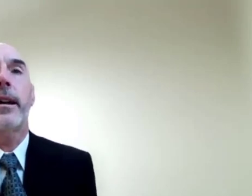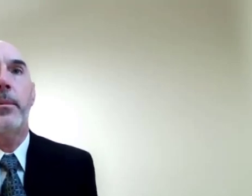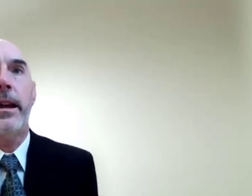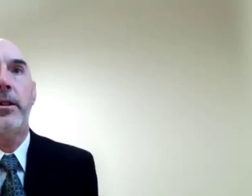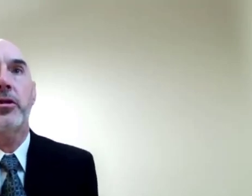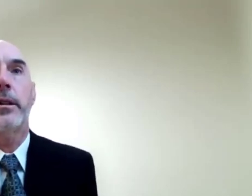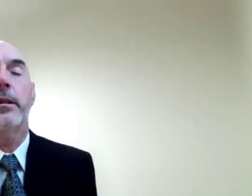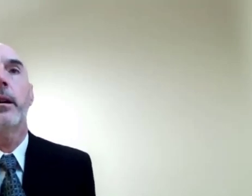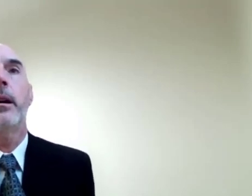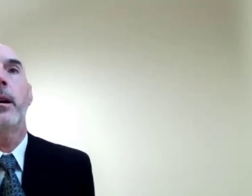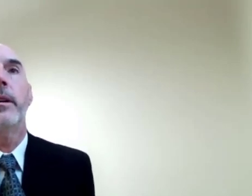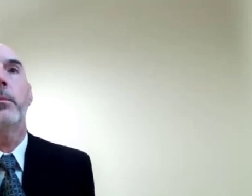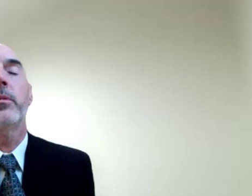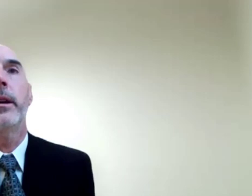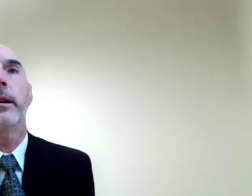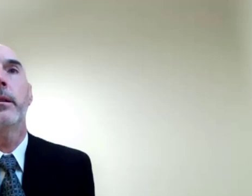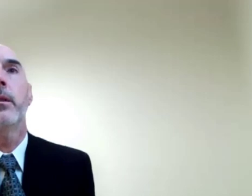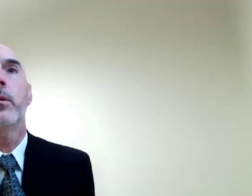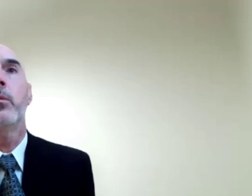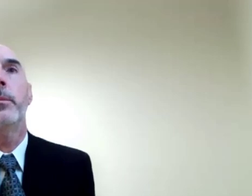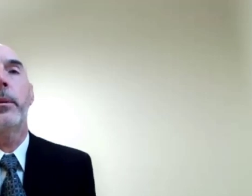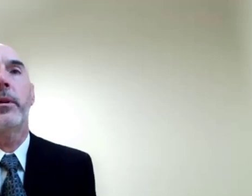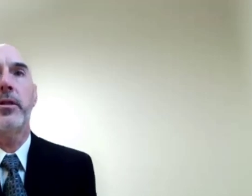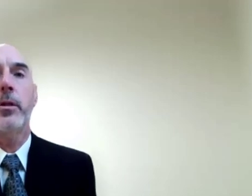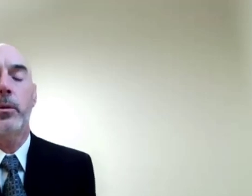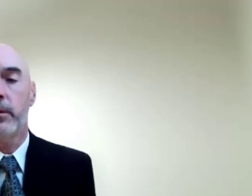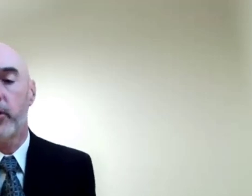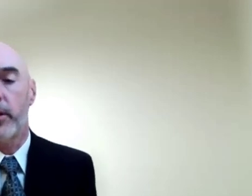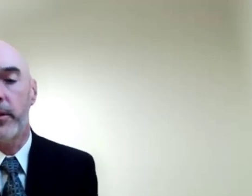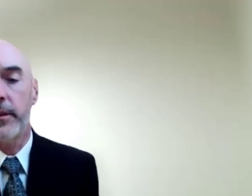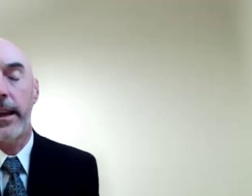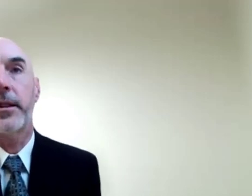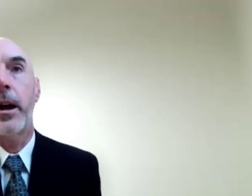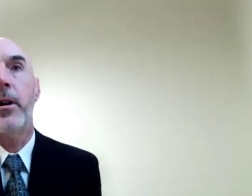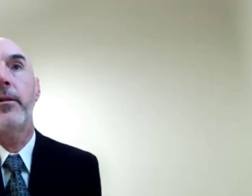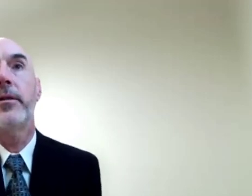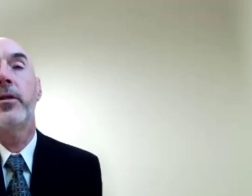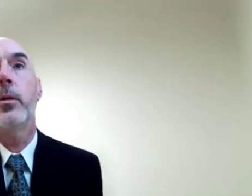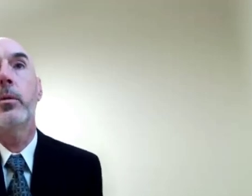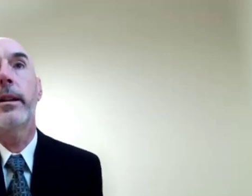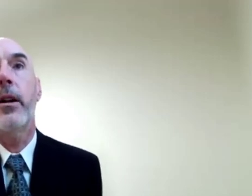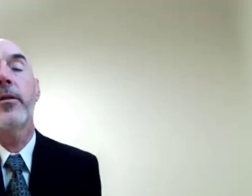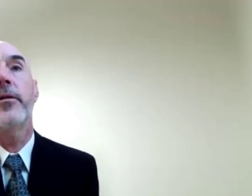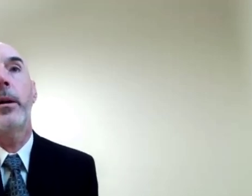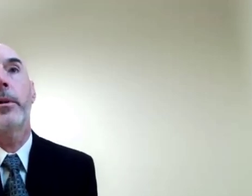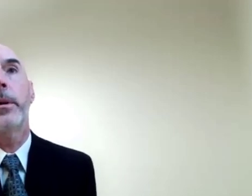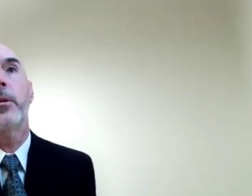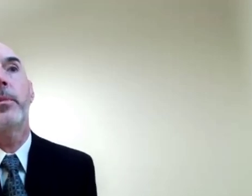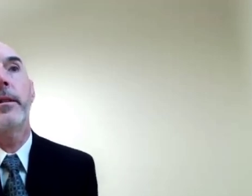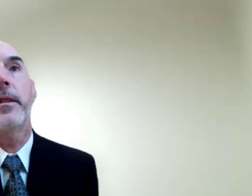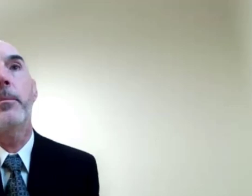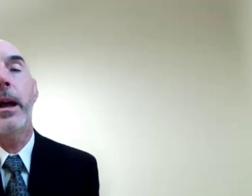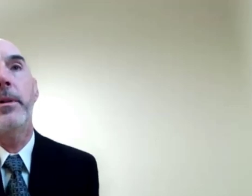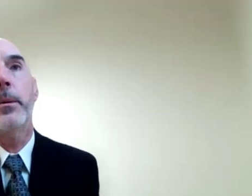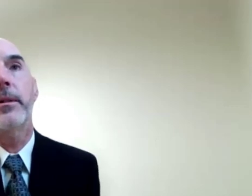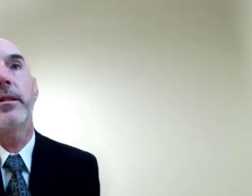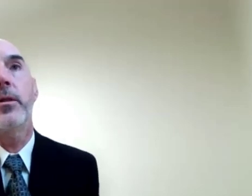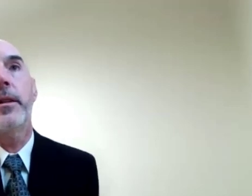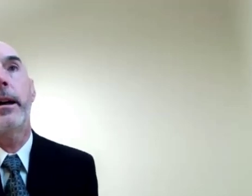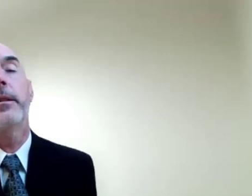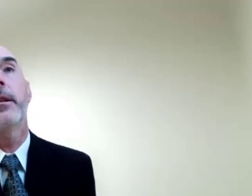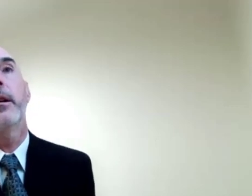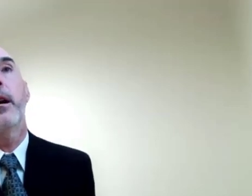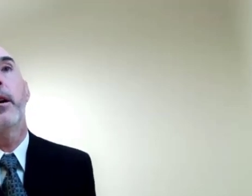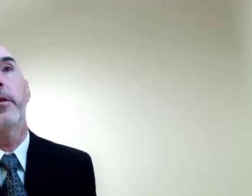as an accommodation, an employee would be able to sort of take time off to care for a family member, but they may be able to